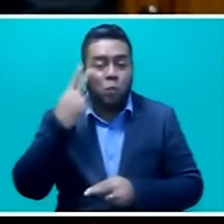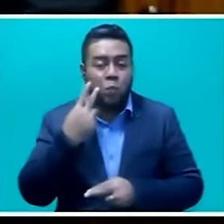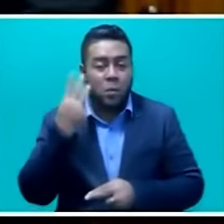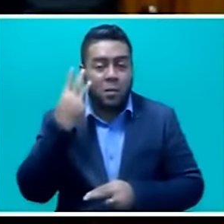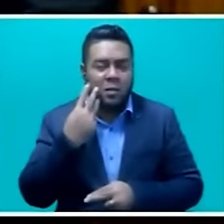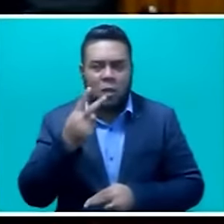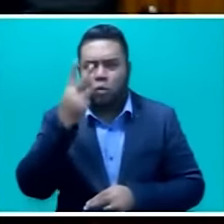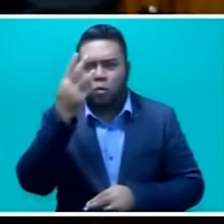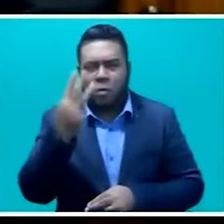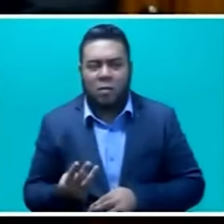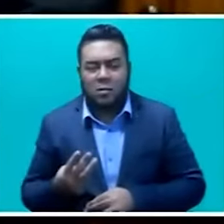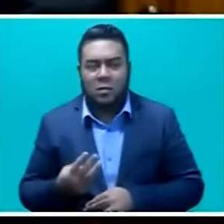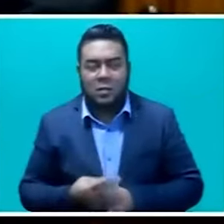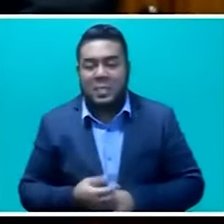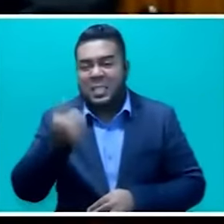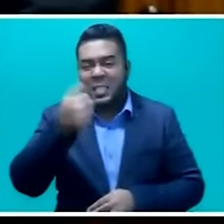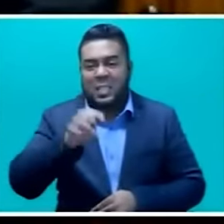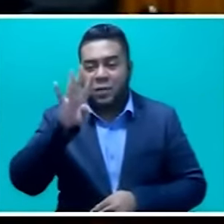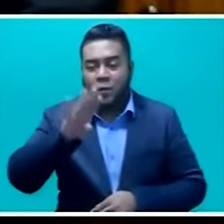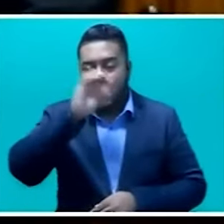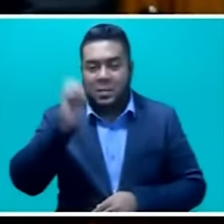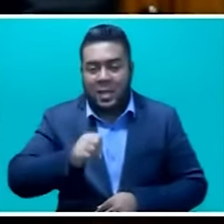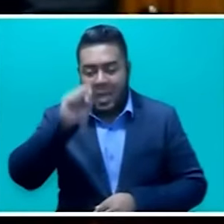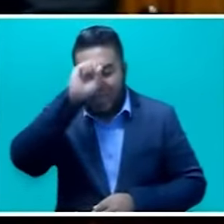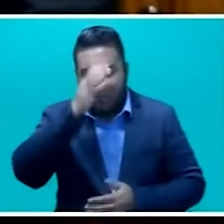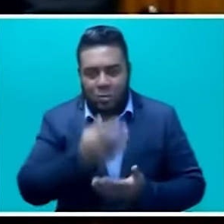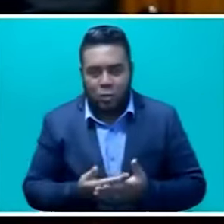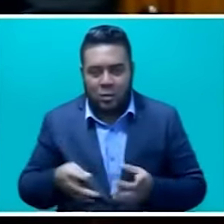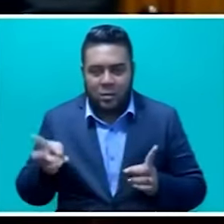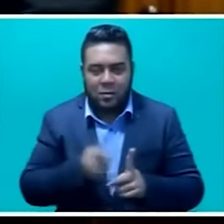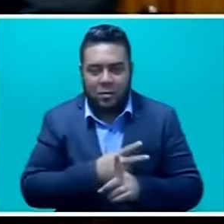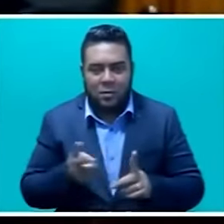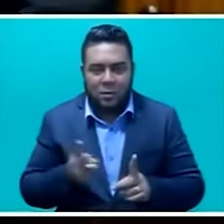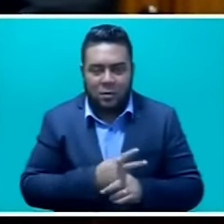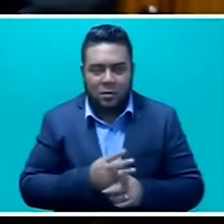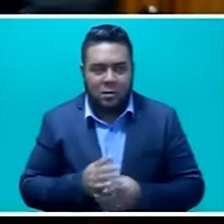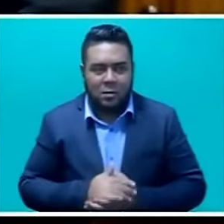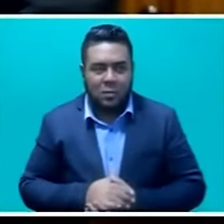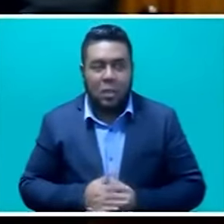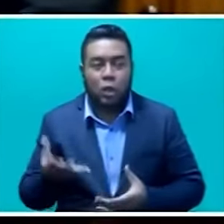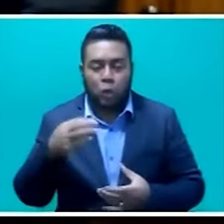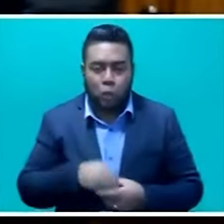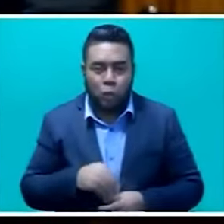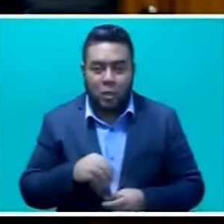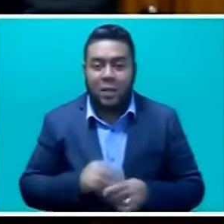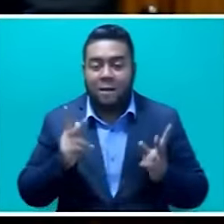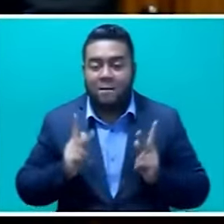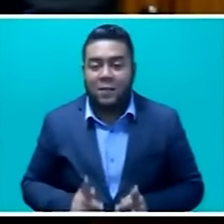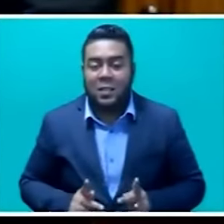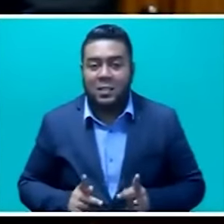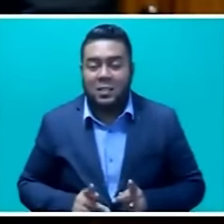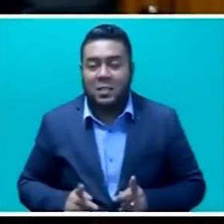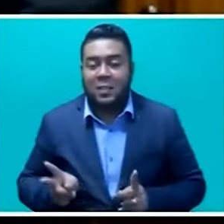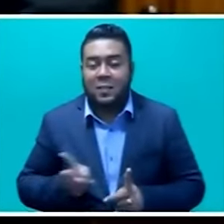two-thirds, Honorable Speaker, 64% experience intimate partner violence, including physical violence,